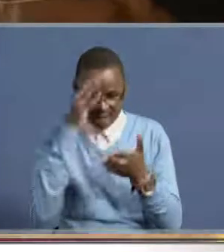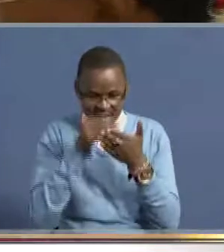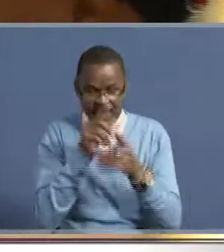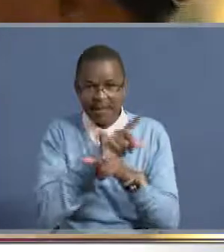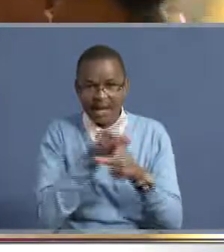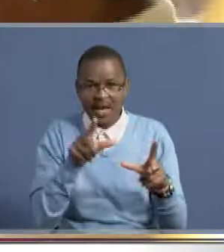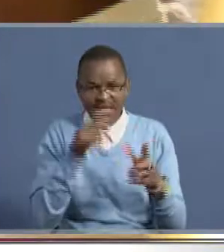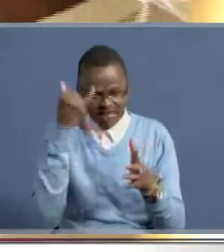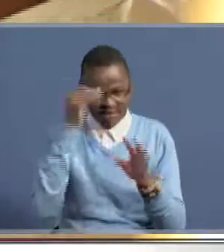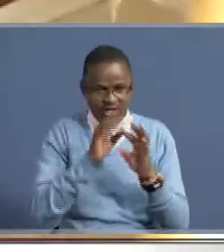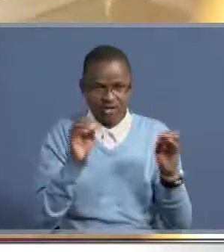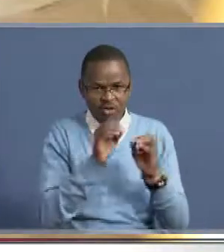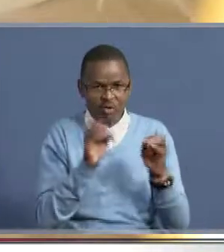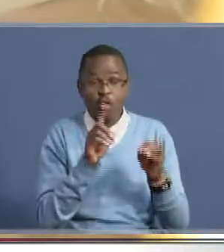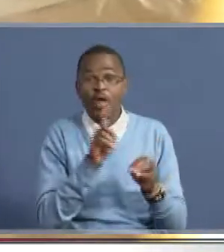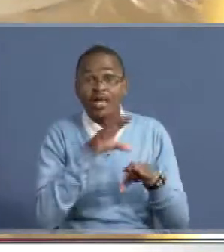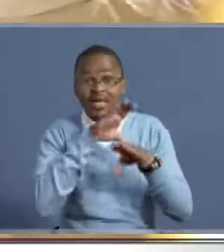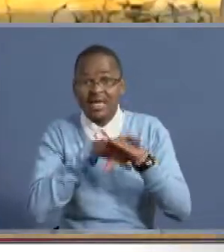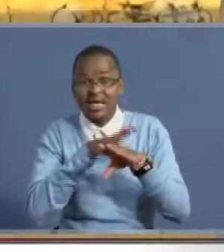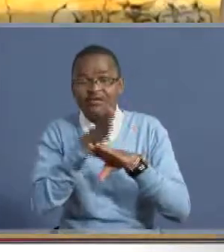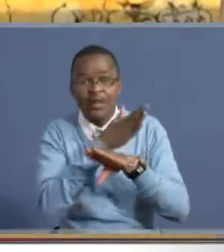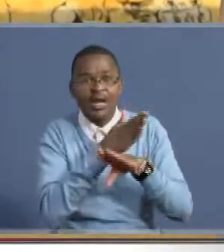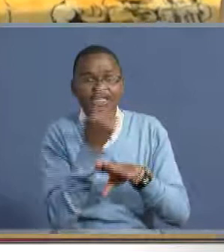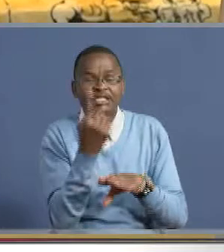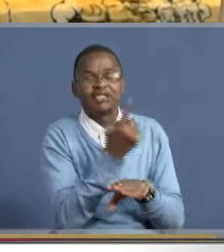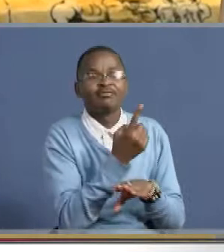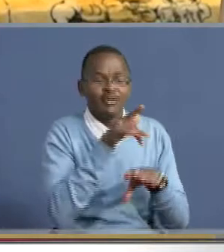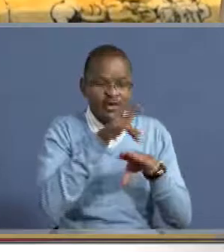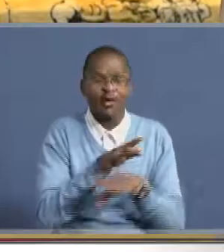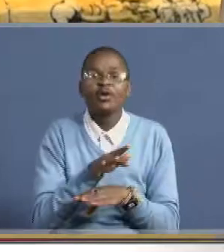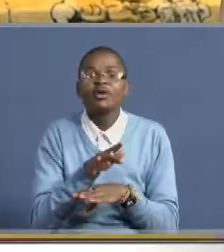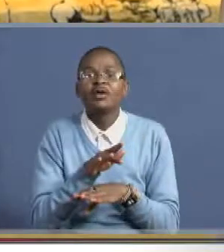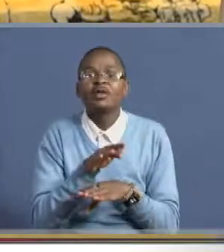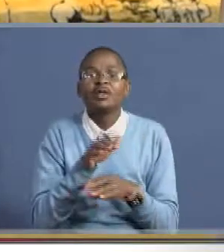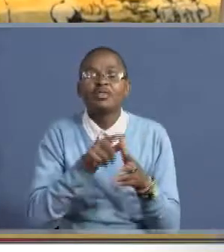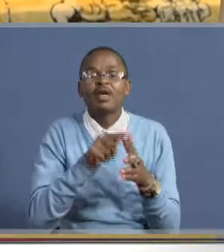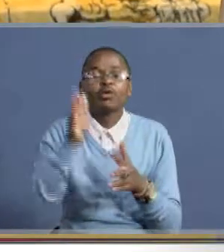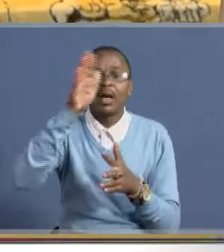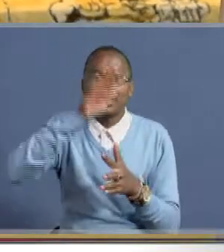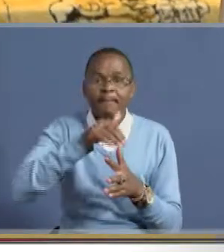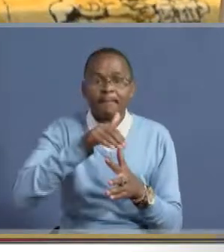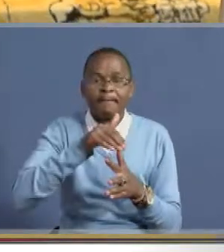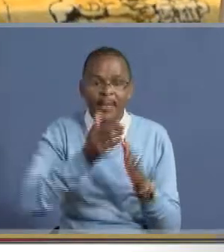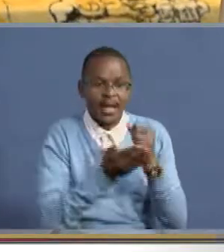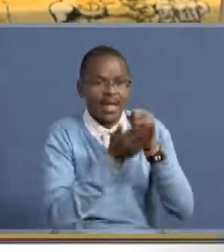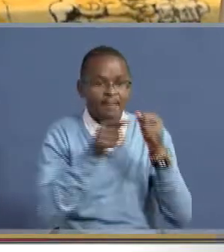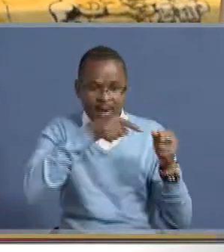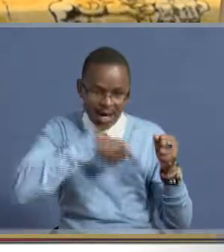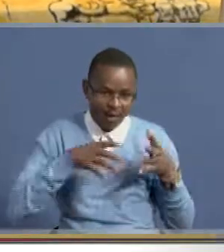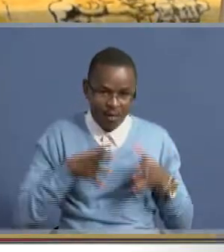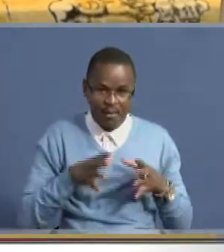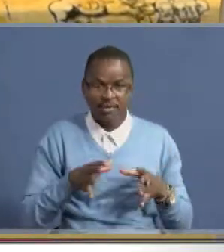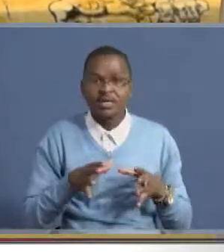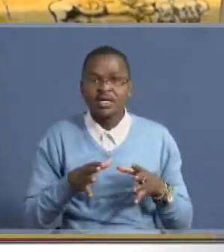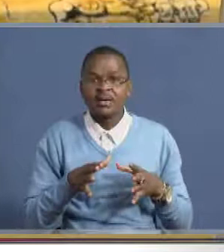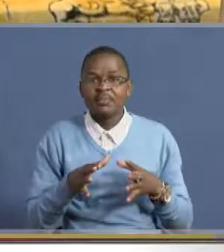she never imagined that this was where she'll get her daily bread. We were sent then to come back and help our people back in